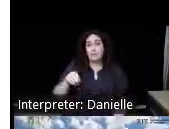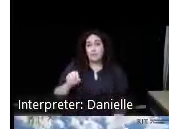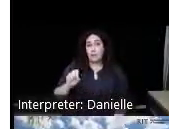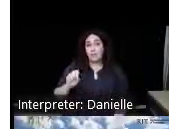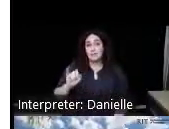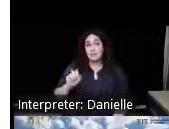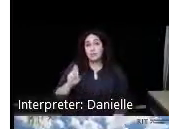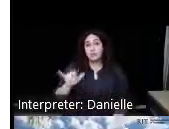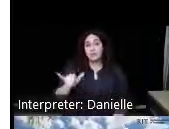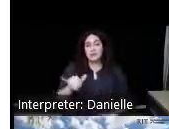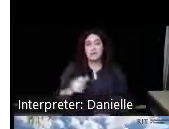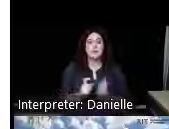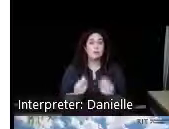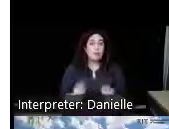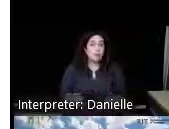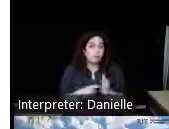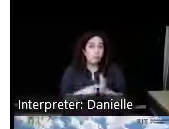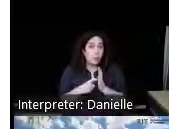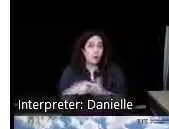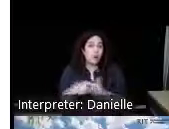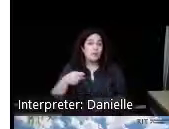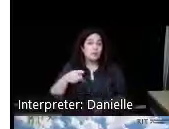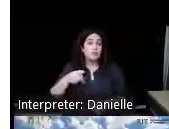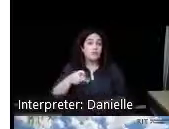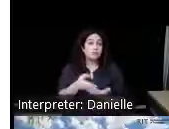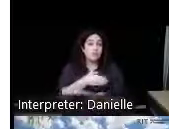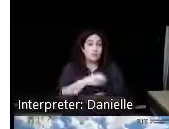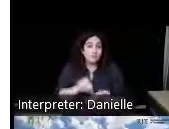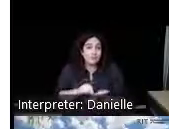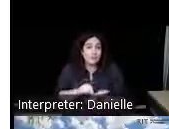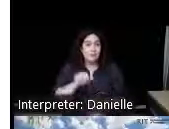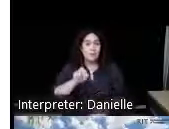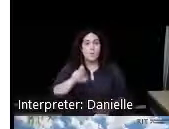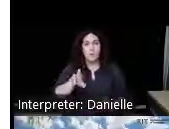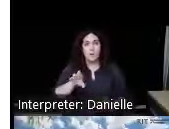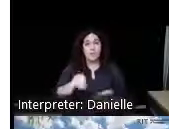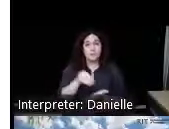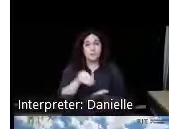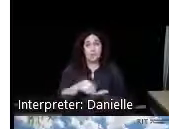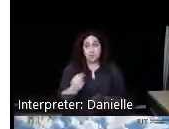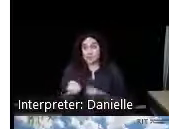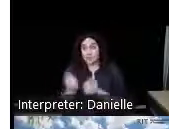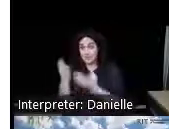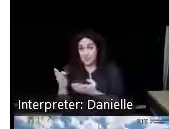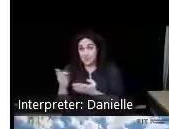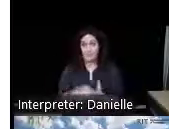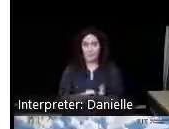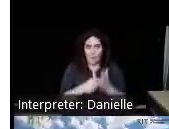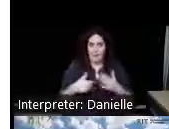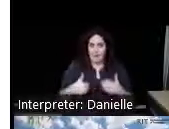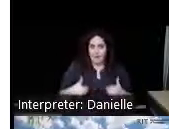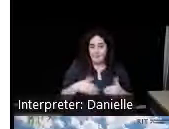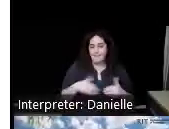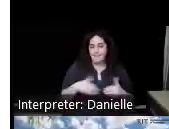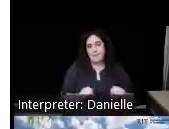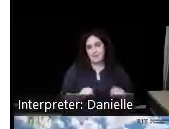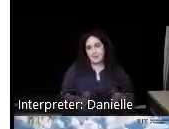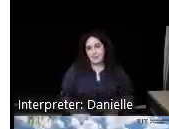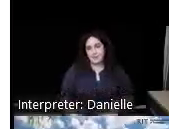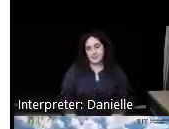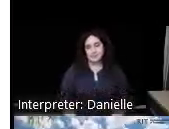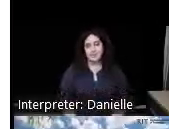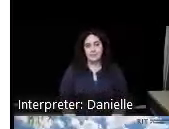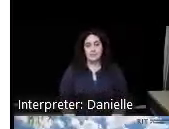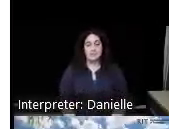need to be accessible. And what we hope with this is it's going to try to establish a new culture for creating accessible papers as a